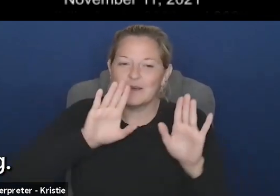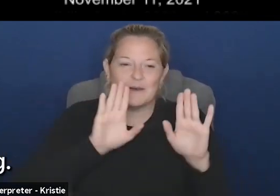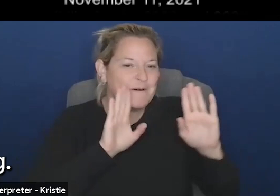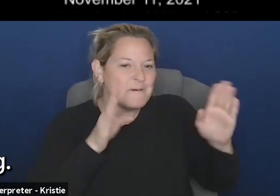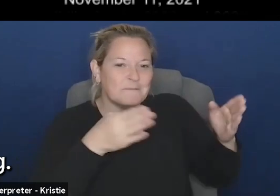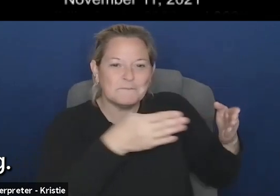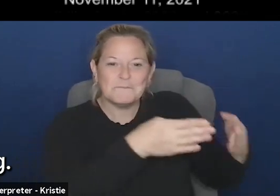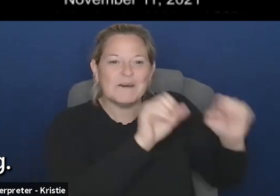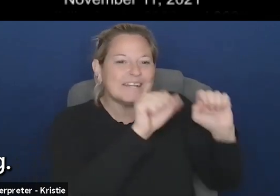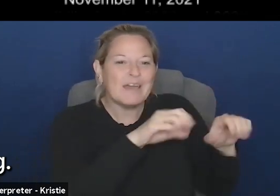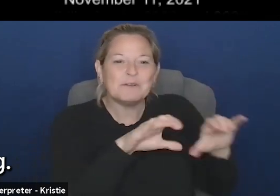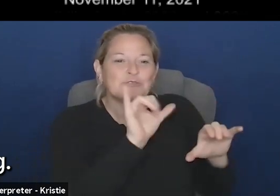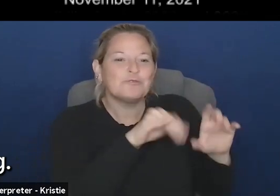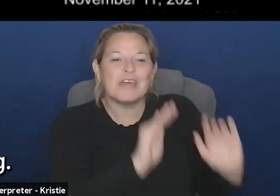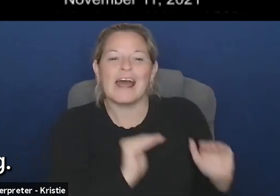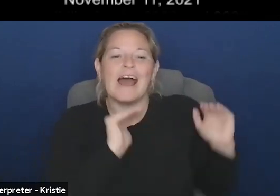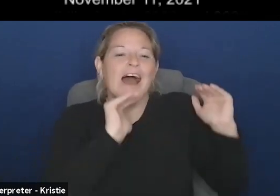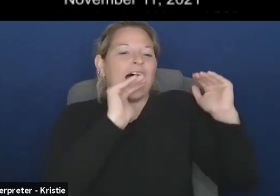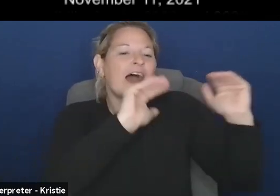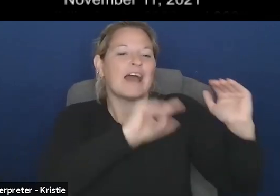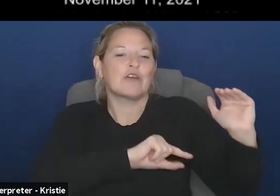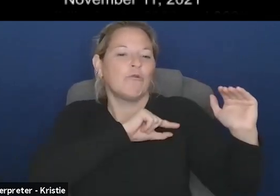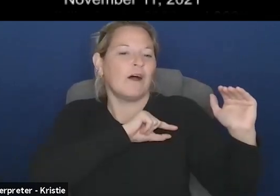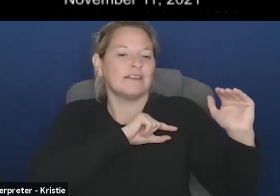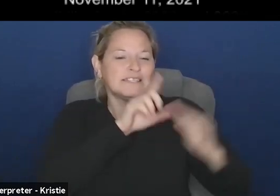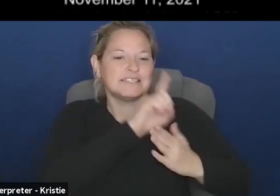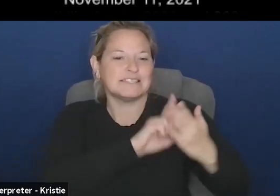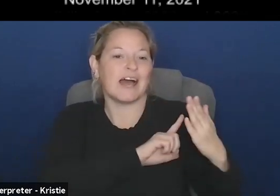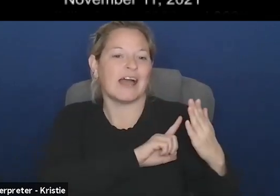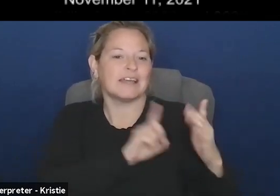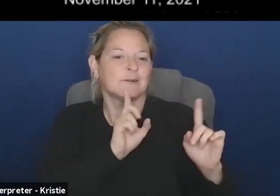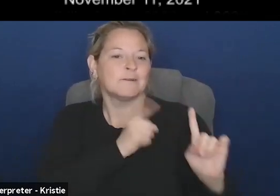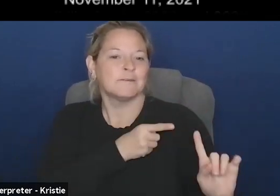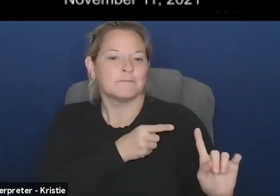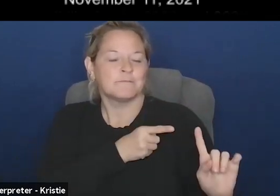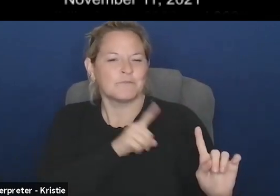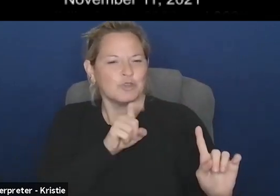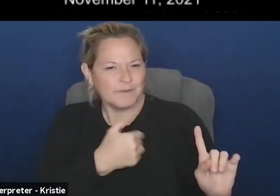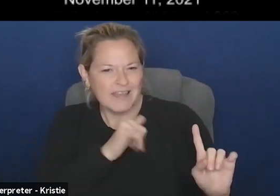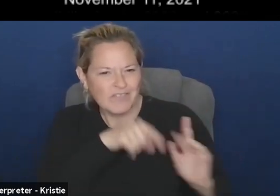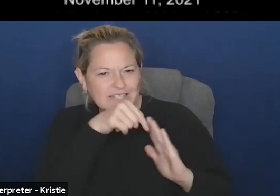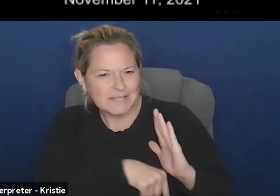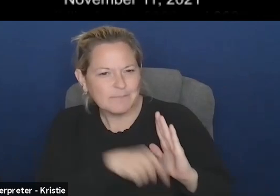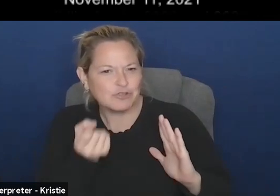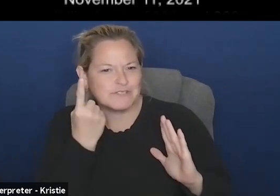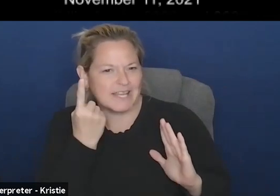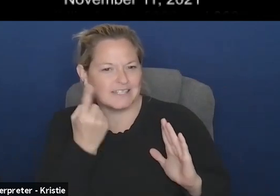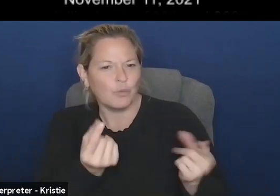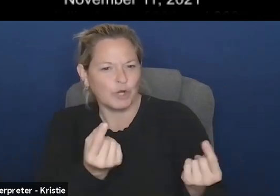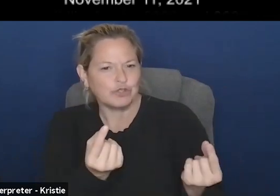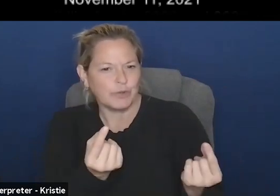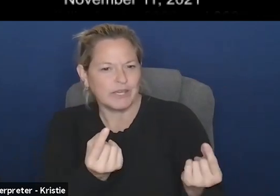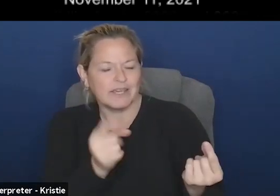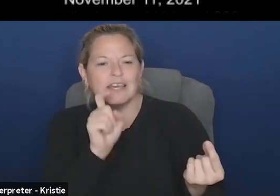good, high quality design of something, you need to have a deep understanding of it, and And you need to